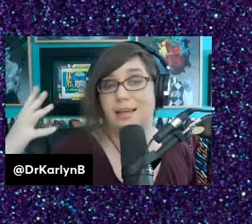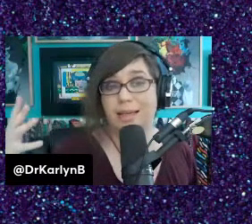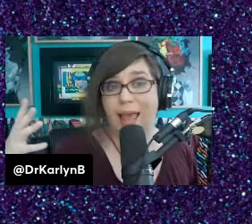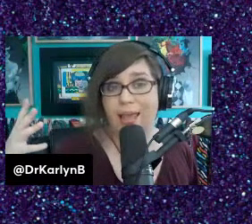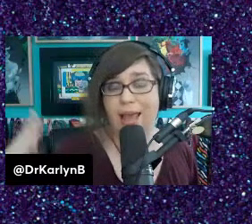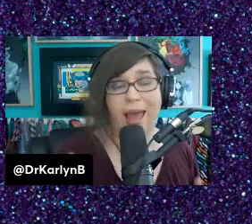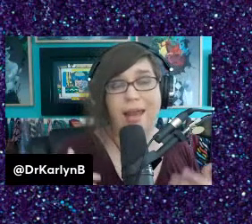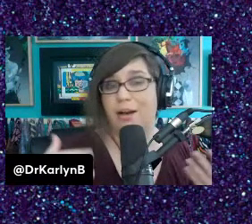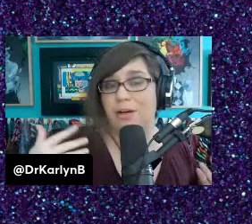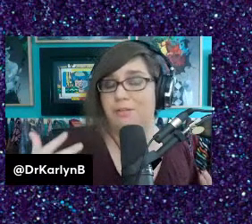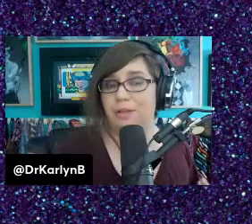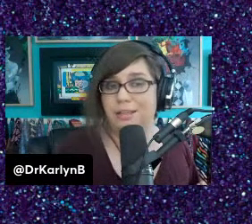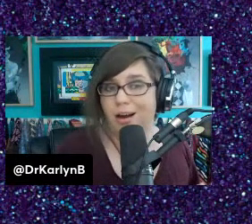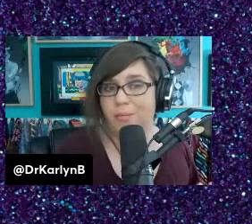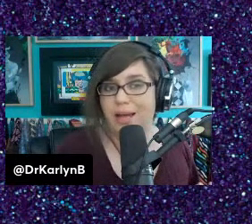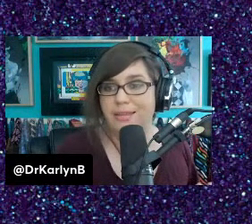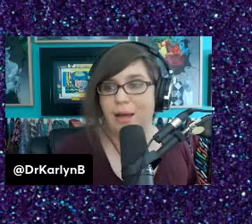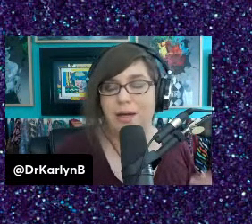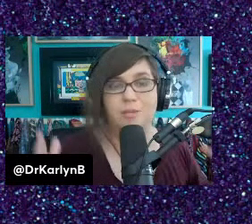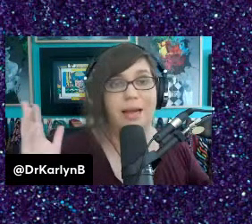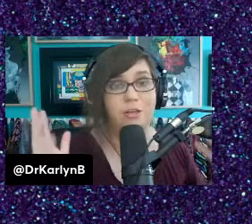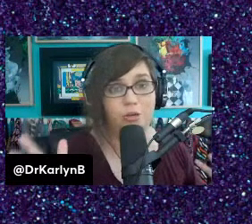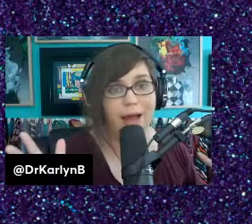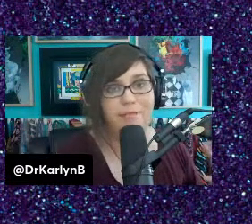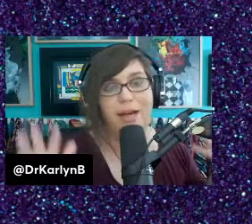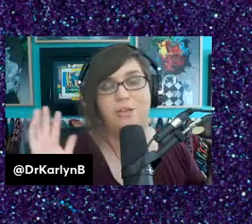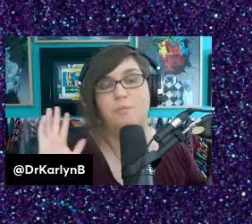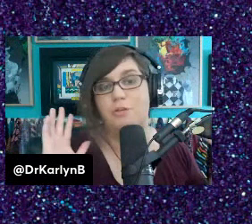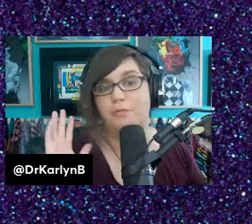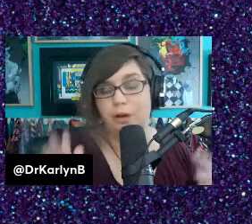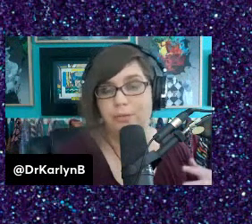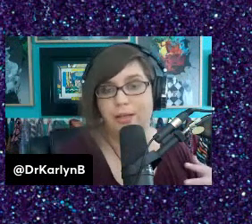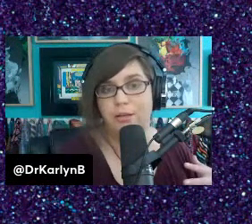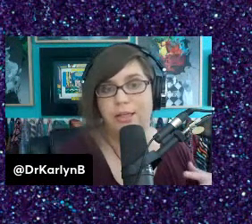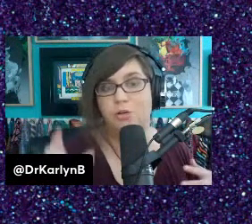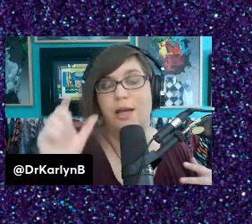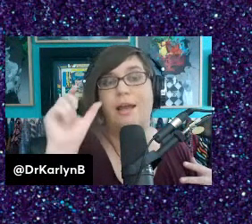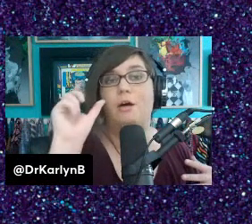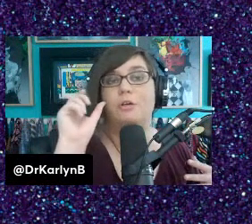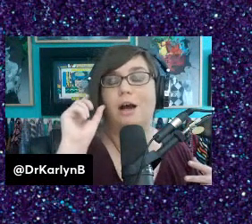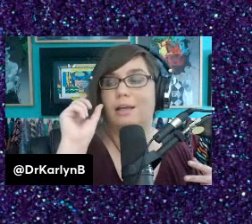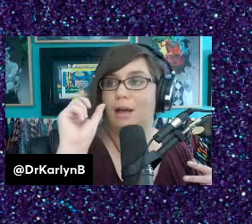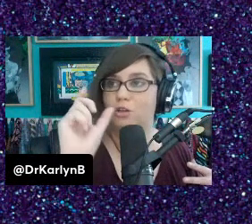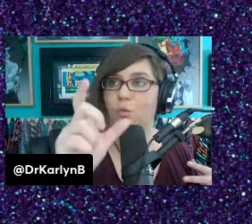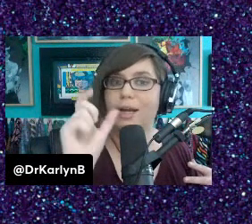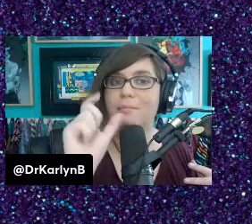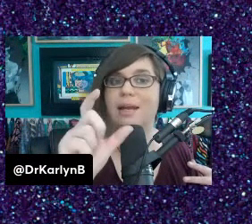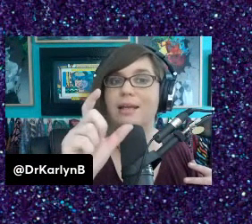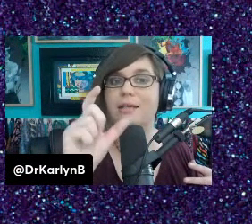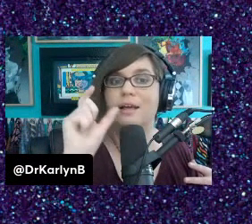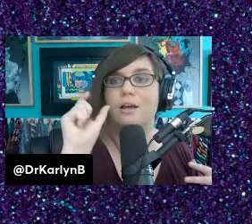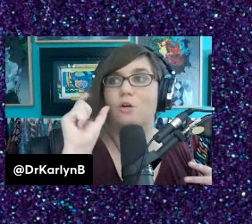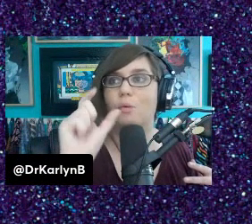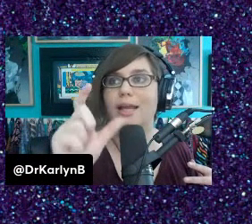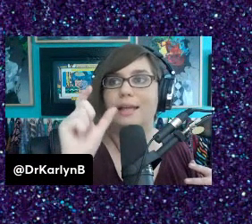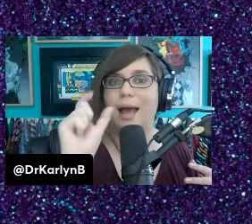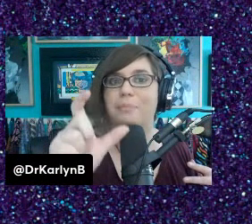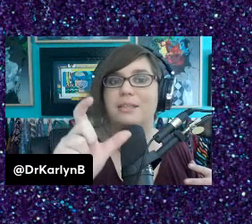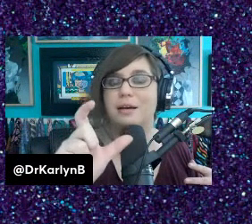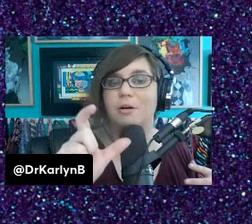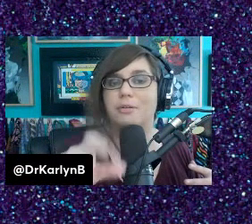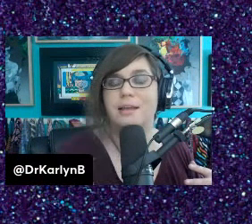listens like a day. And I don't even really talk about it that much, but I do have it. I do post very regularly to it. We're talking about 20-minute